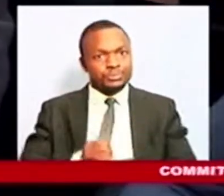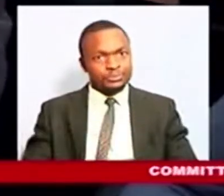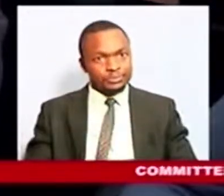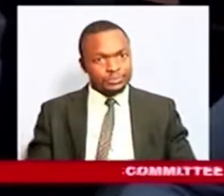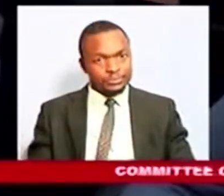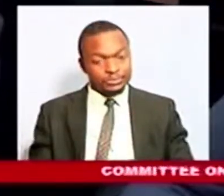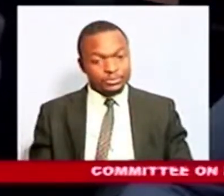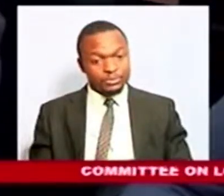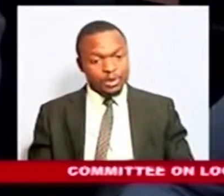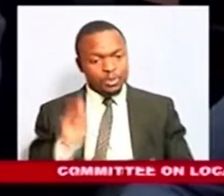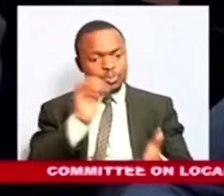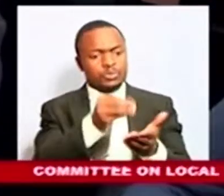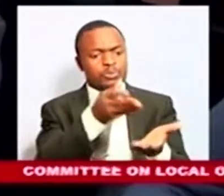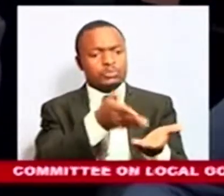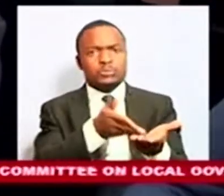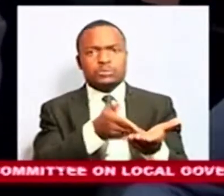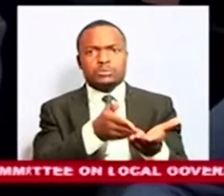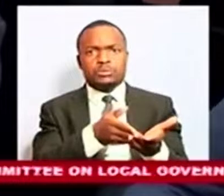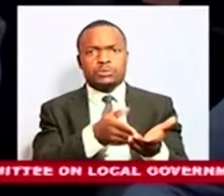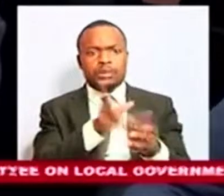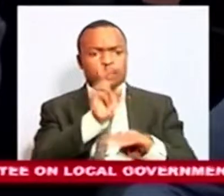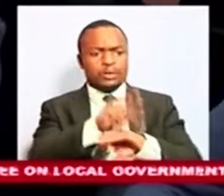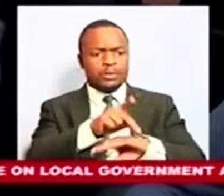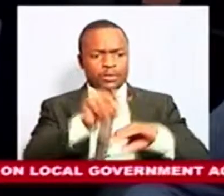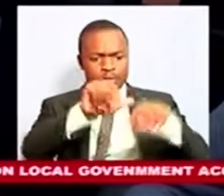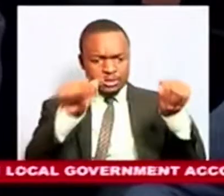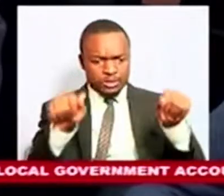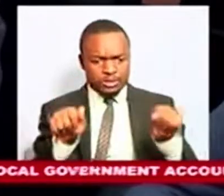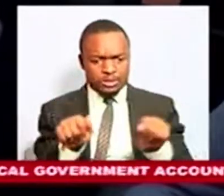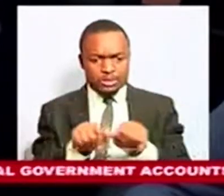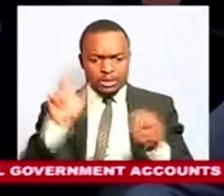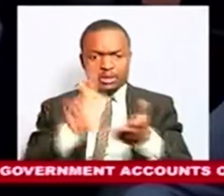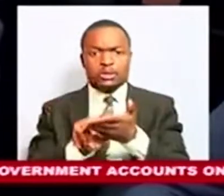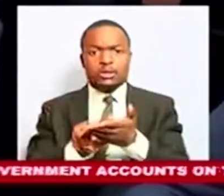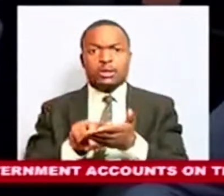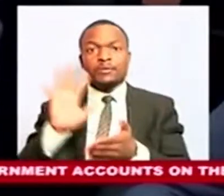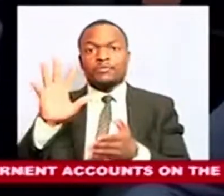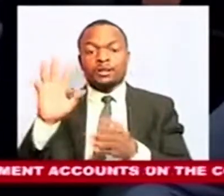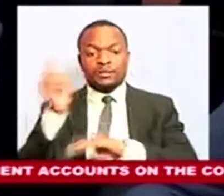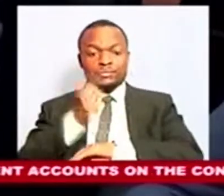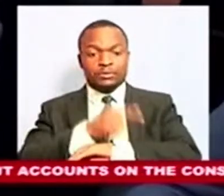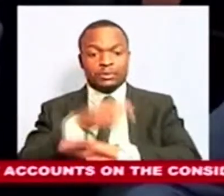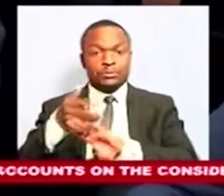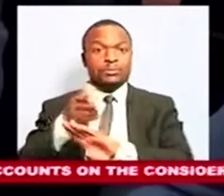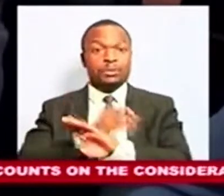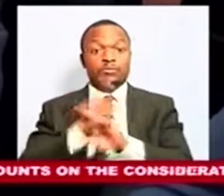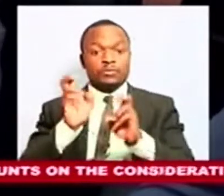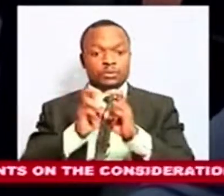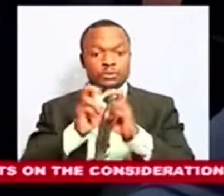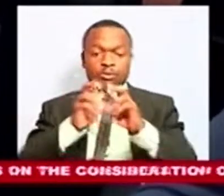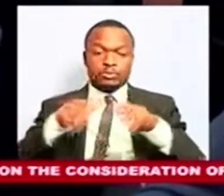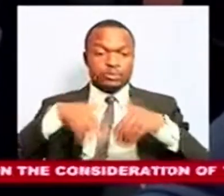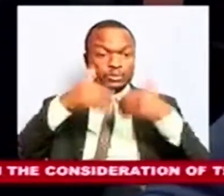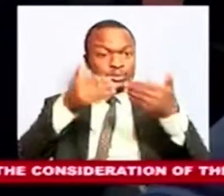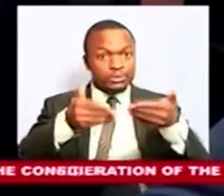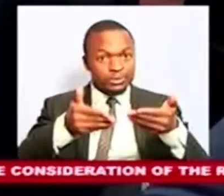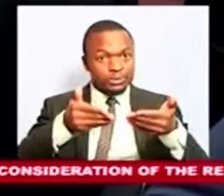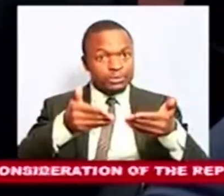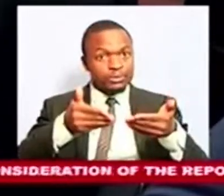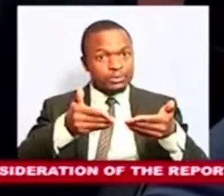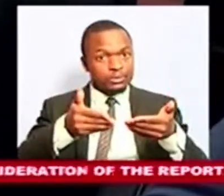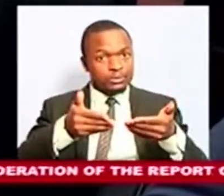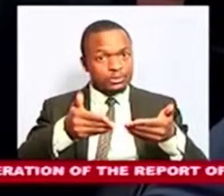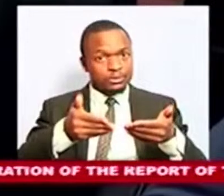he'll put this site possession certificate signed 5 days before the contract was awarded for a bid evaluation anywhere